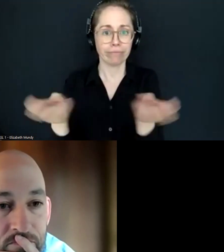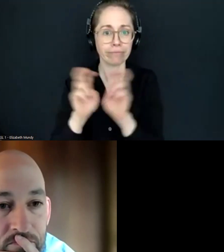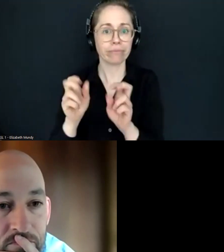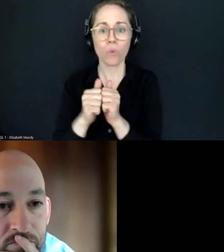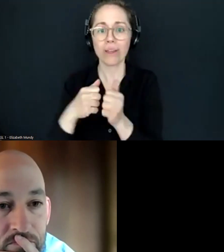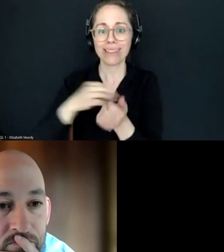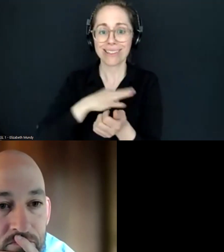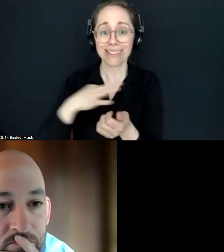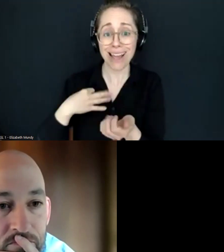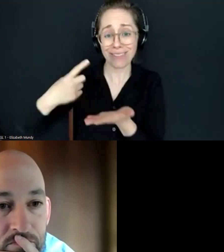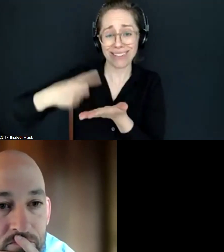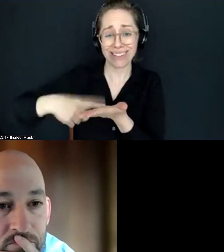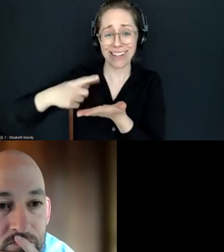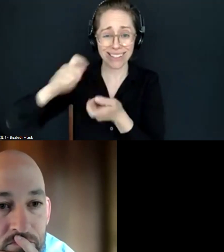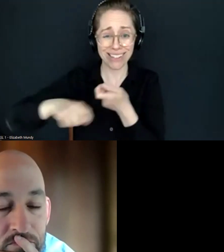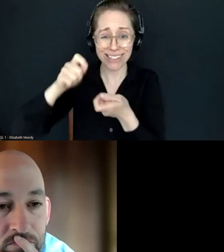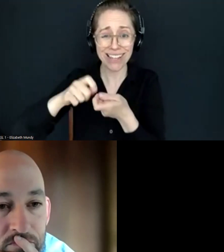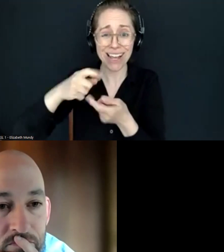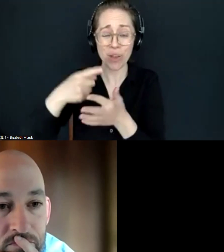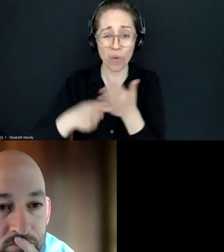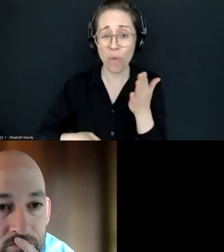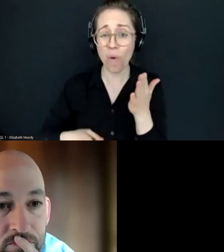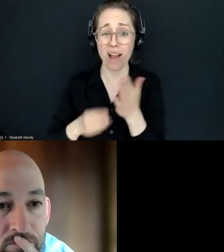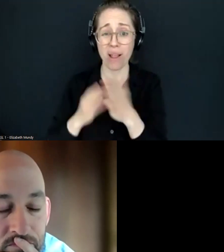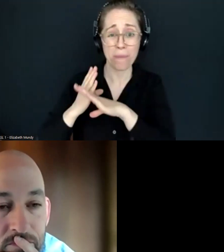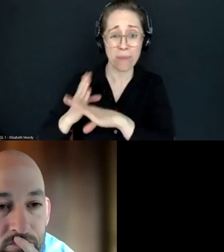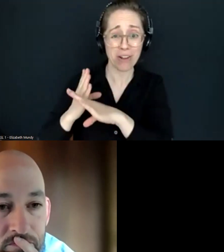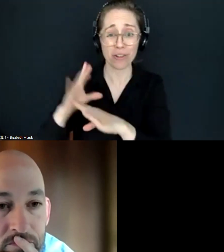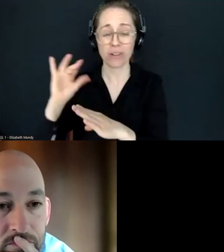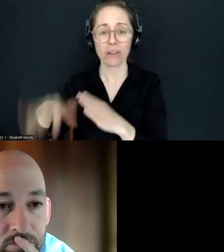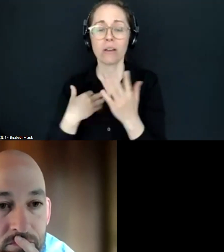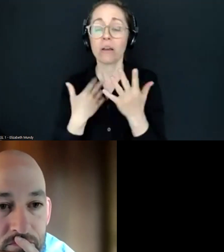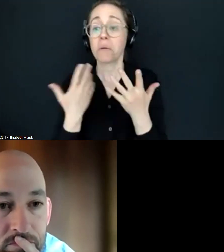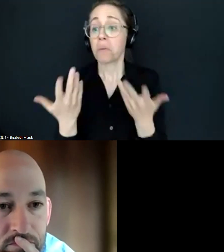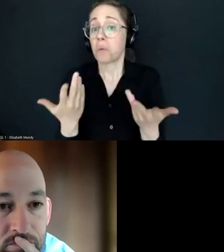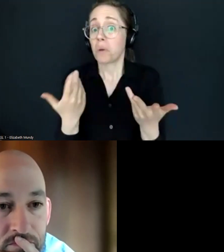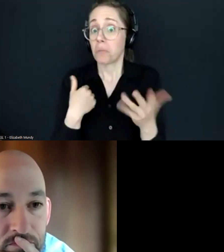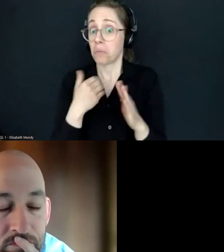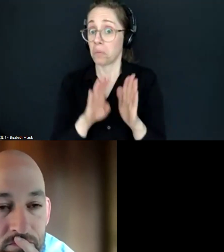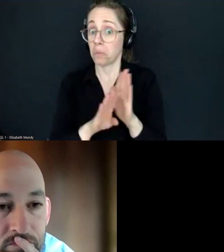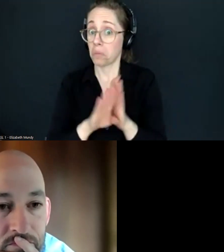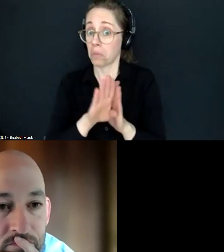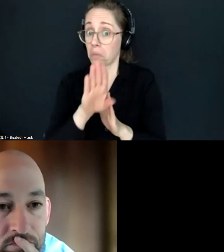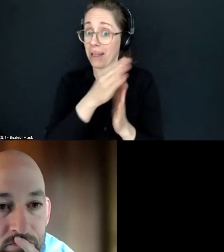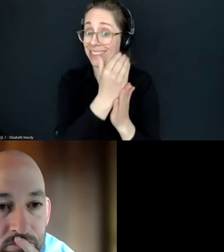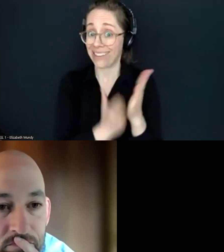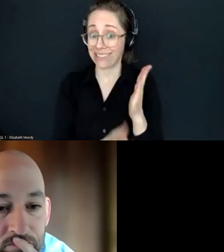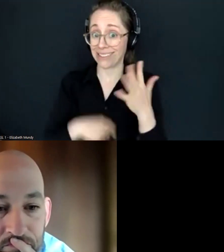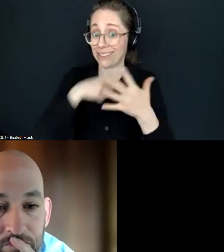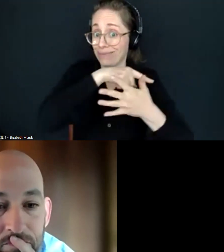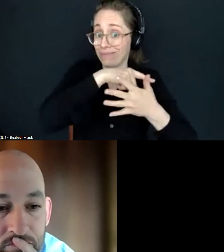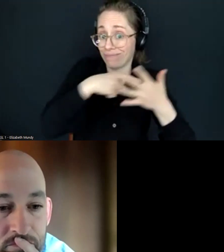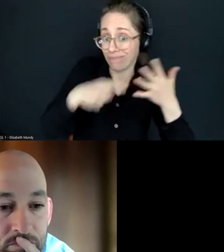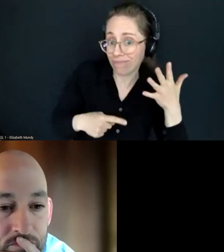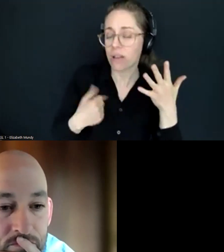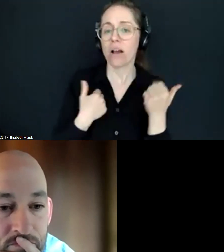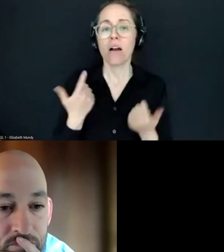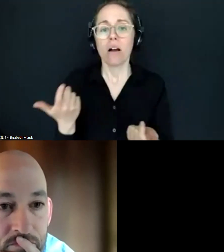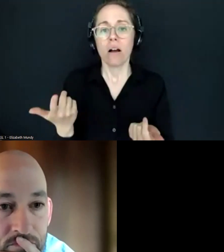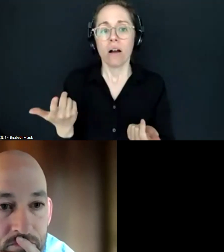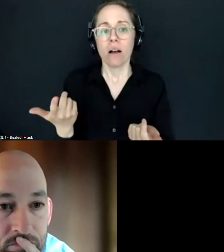what are, like, can we come up with a list of those so that we can begin to think through, are there things that we can do on our end to